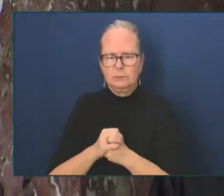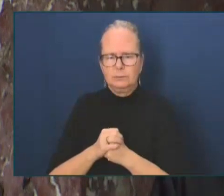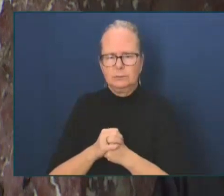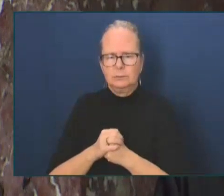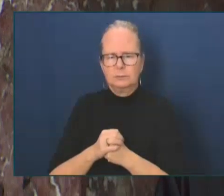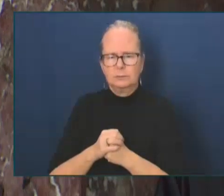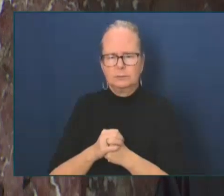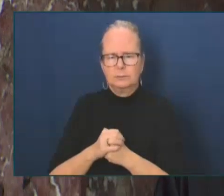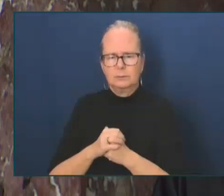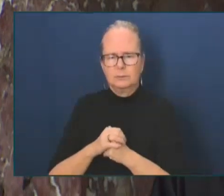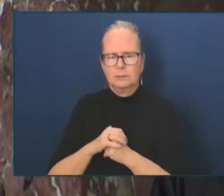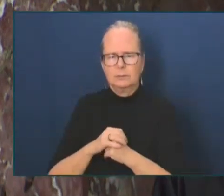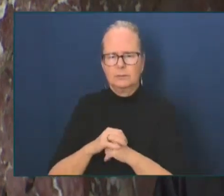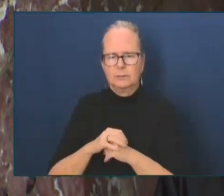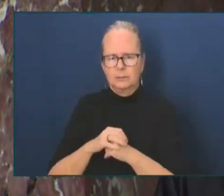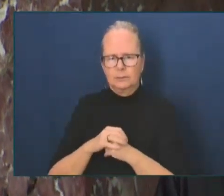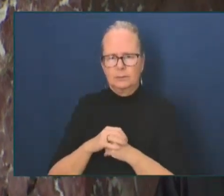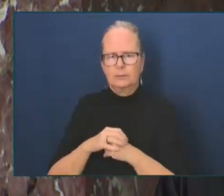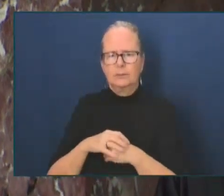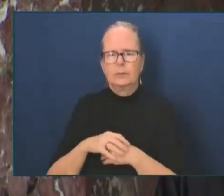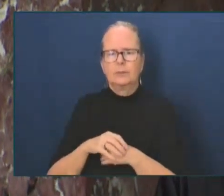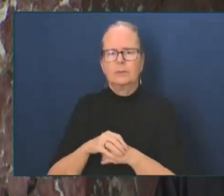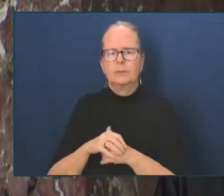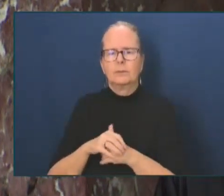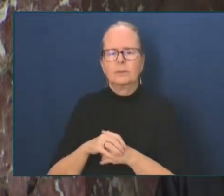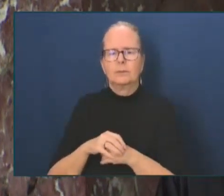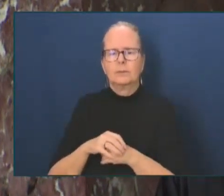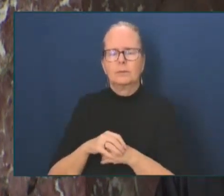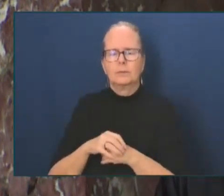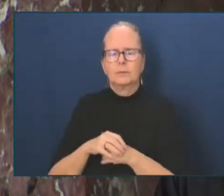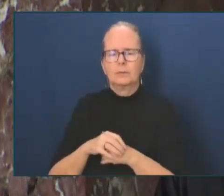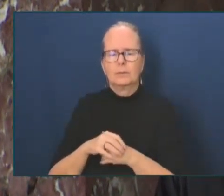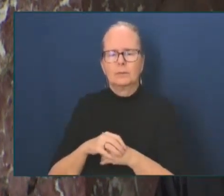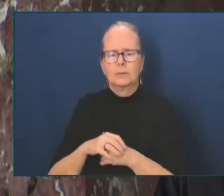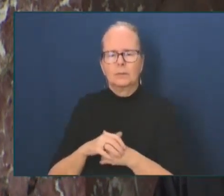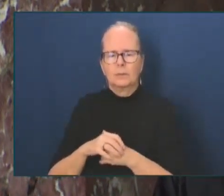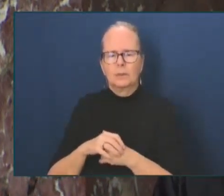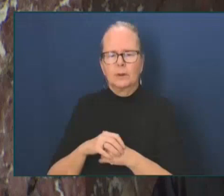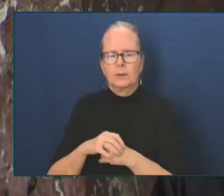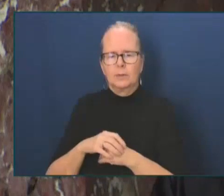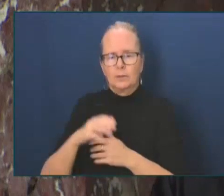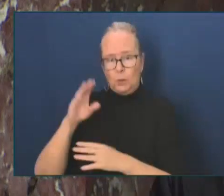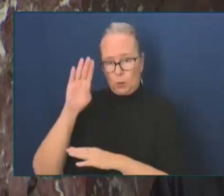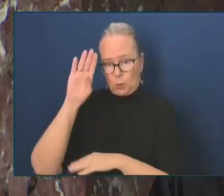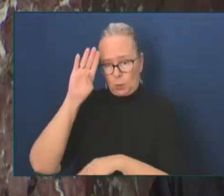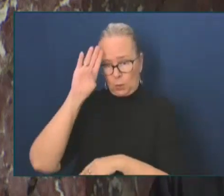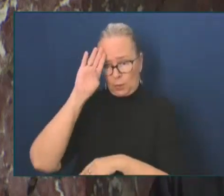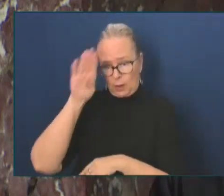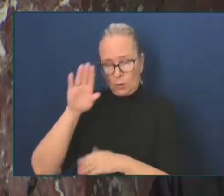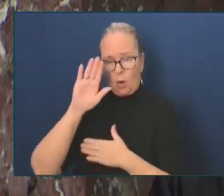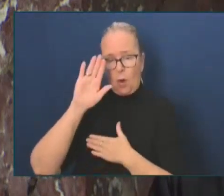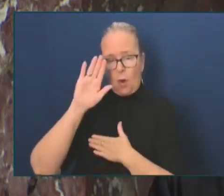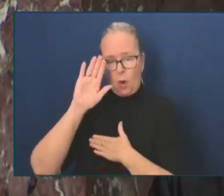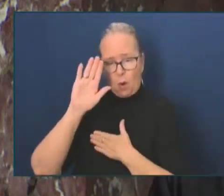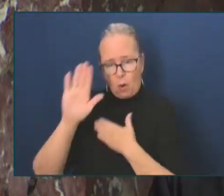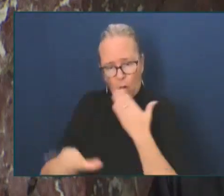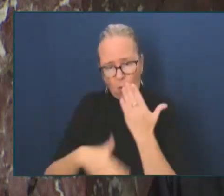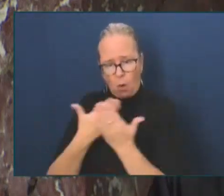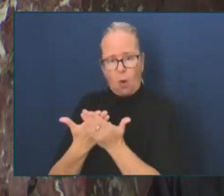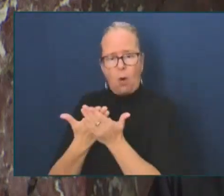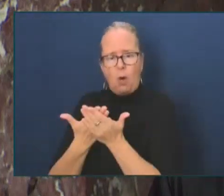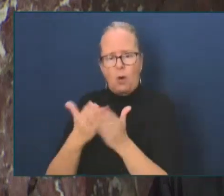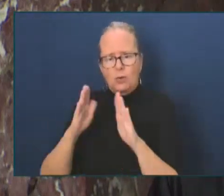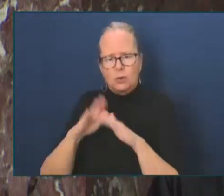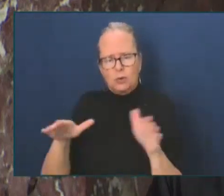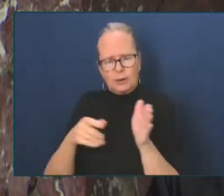Thank you very much, Honourable Speaker. And we know that all children need to have access to the supports and services that are going to help them